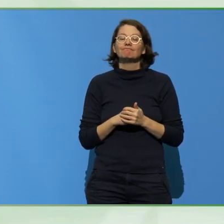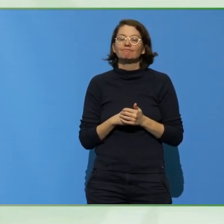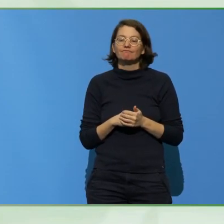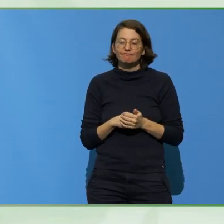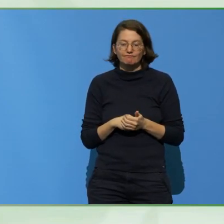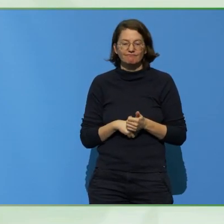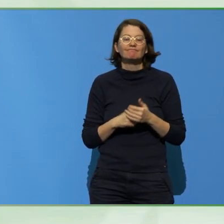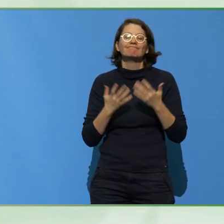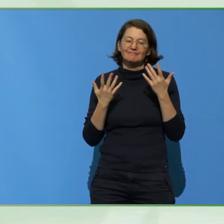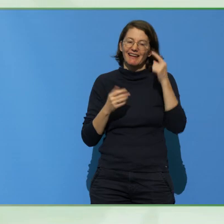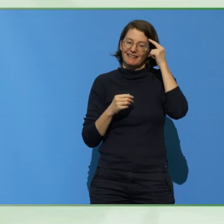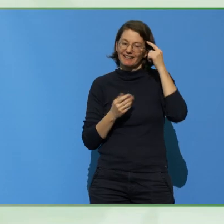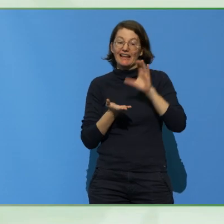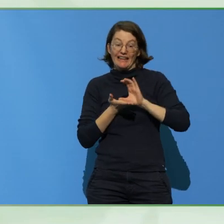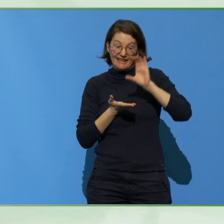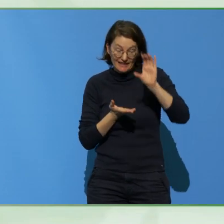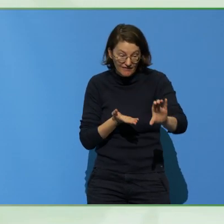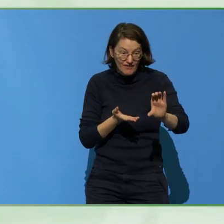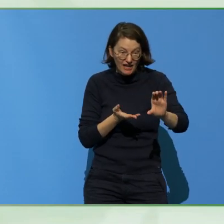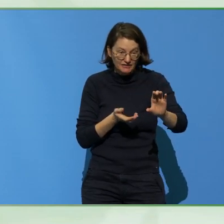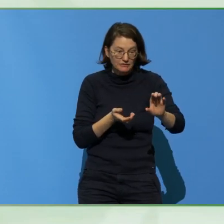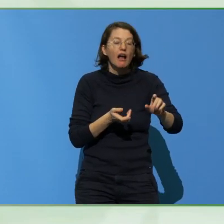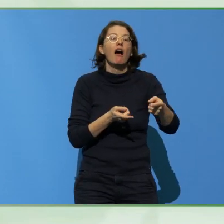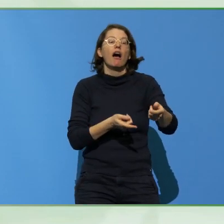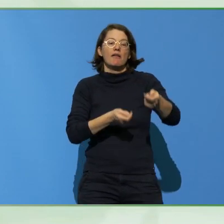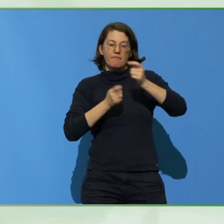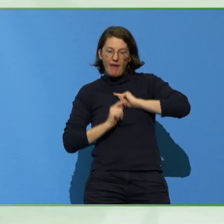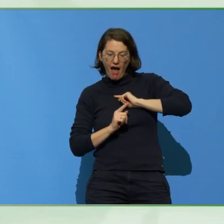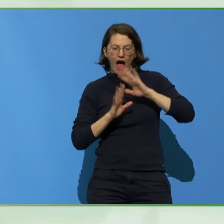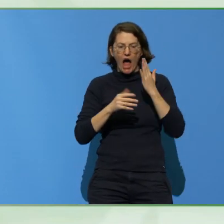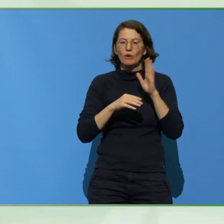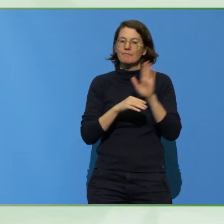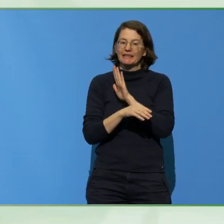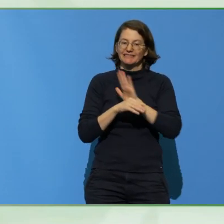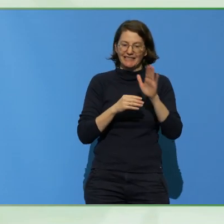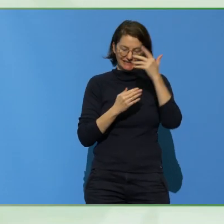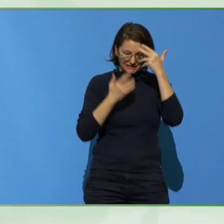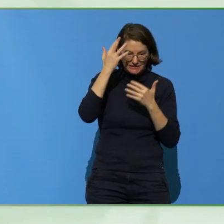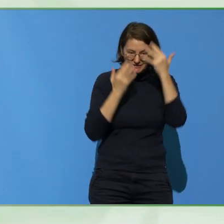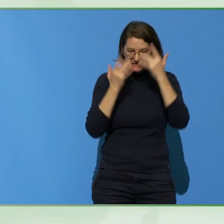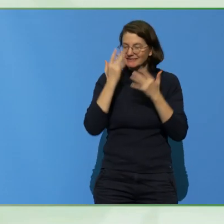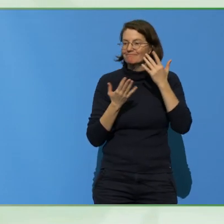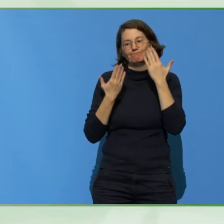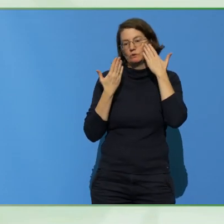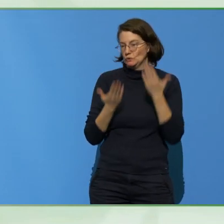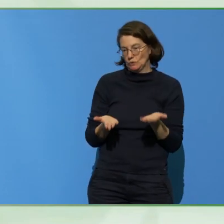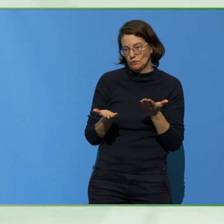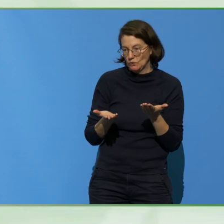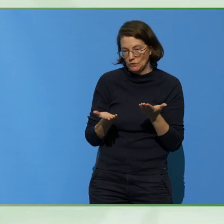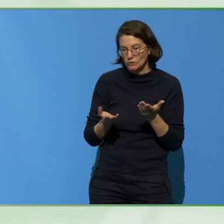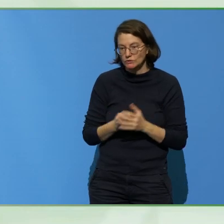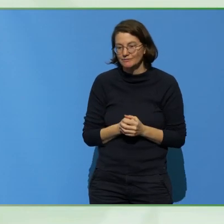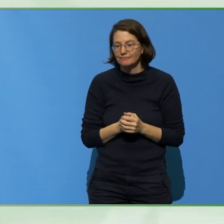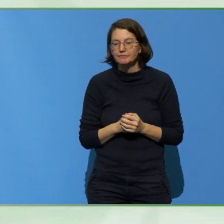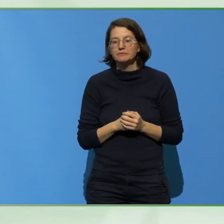big organization. While we understand that, yes, it is to solve a good problem, there is